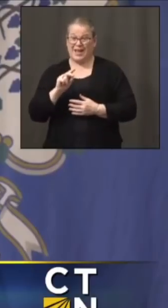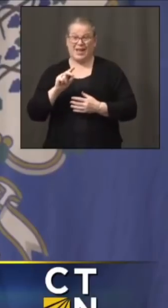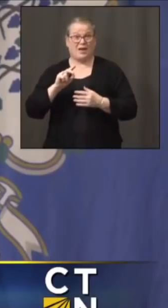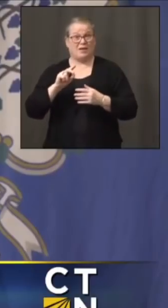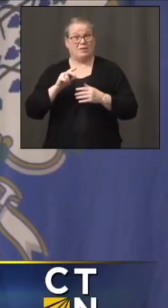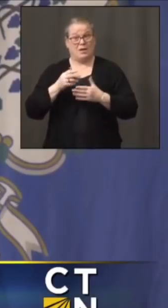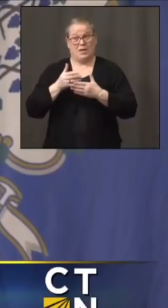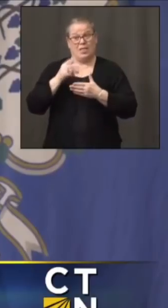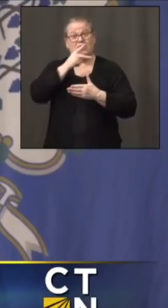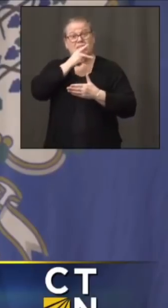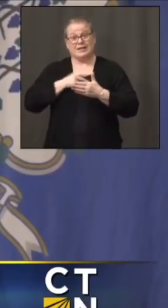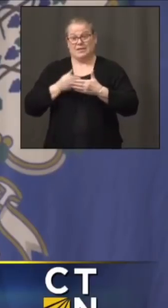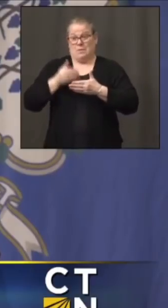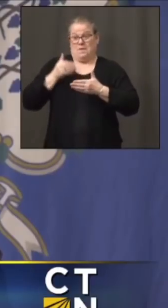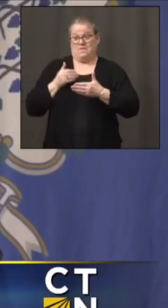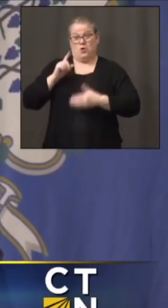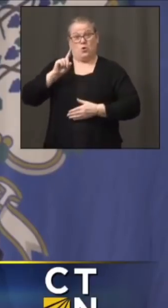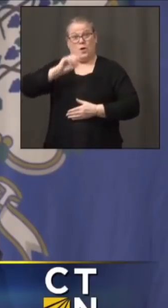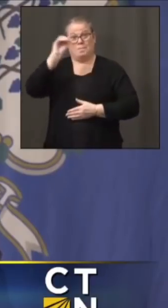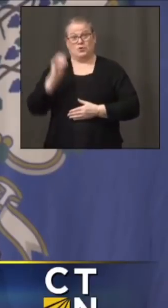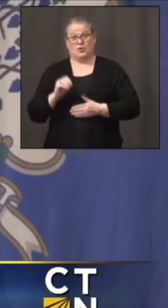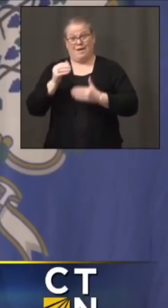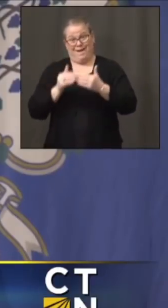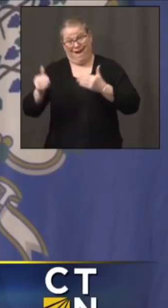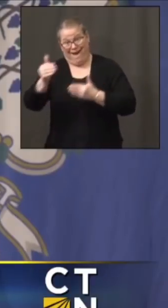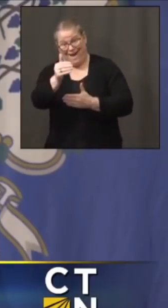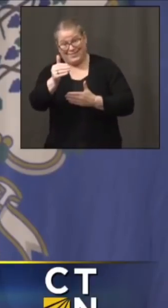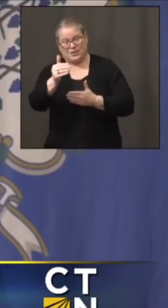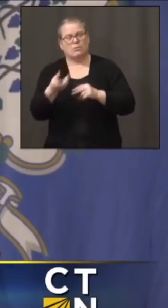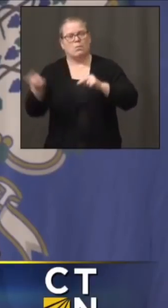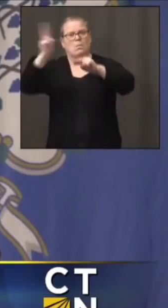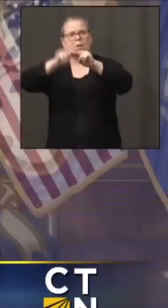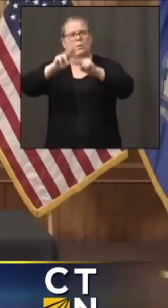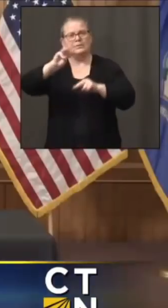side of caution. Could we always do better? Yep.